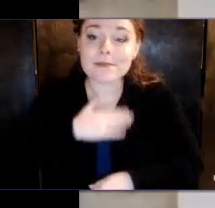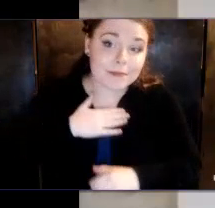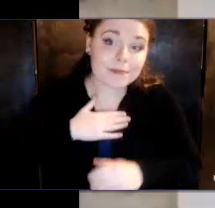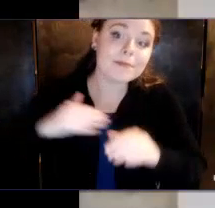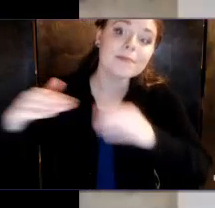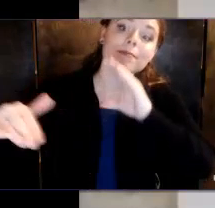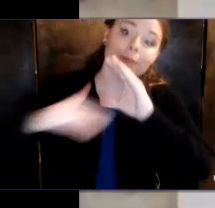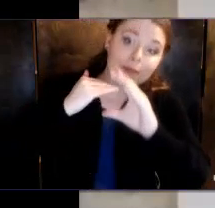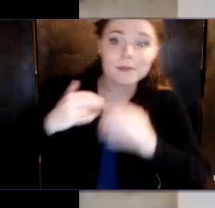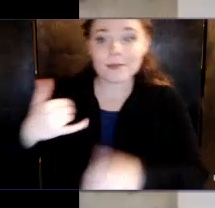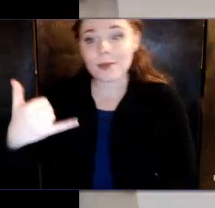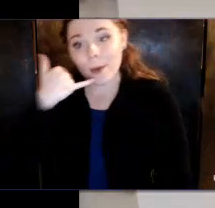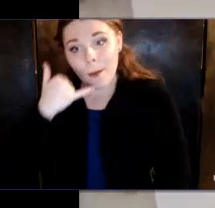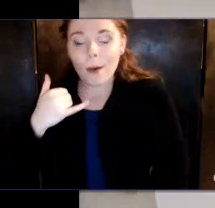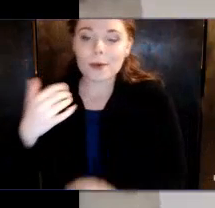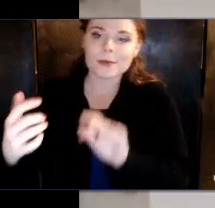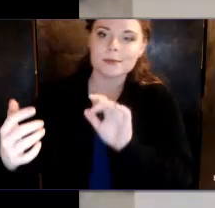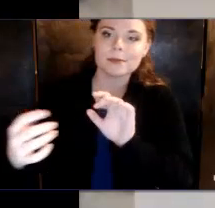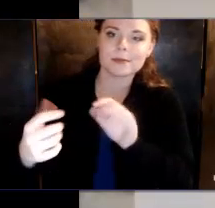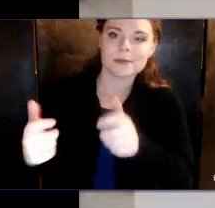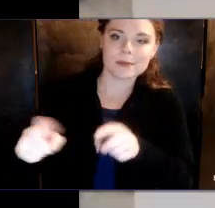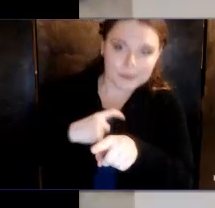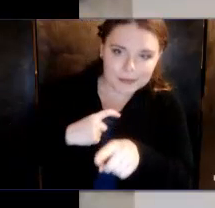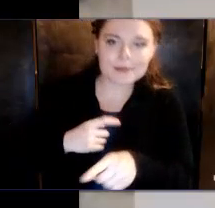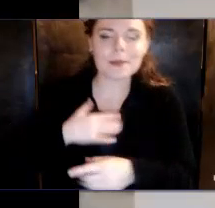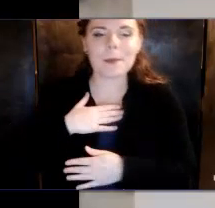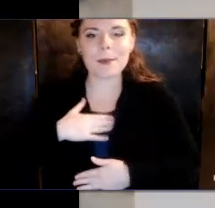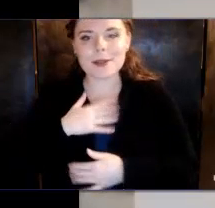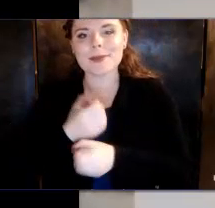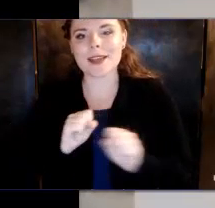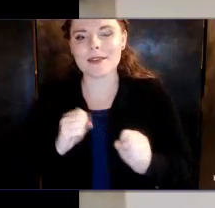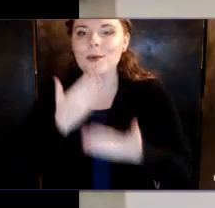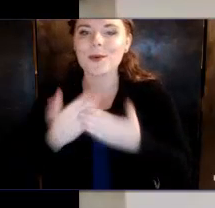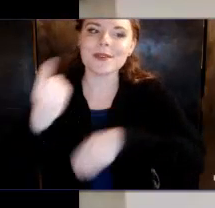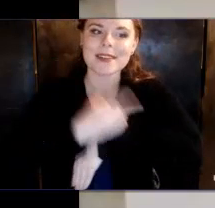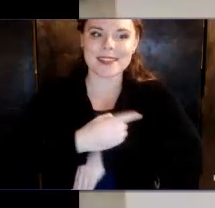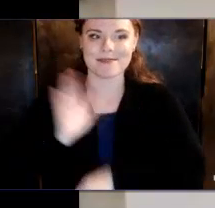call and text if you need any help. Other than that, I hope you're staying safe and have a great day.